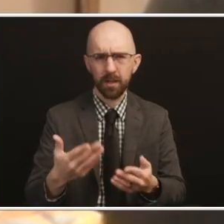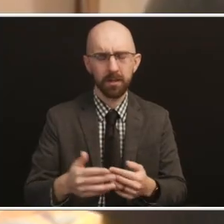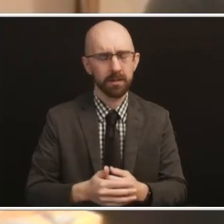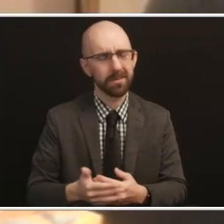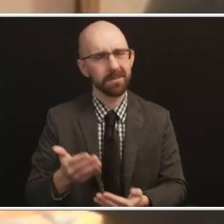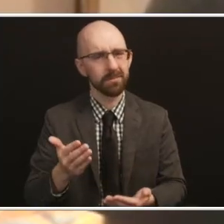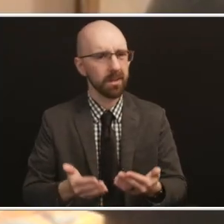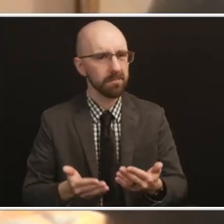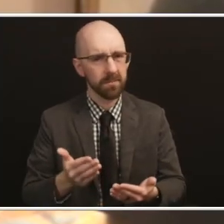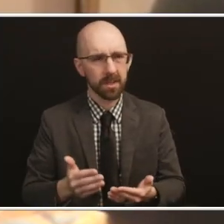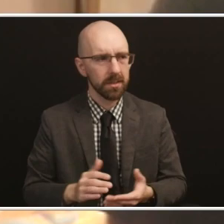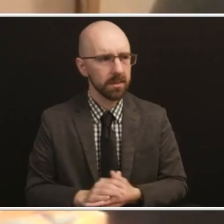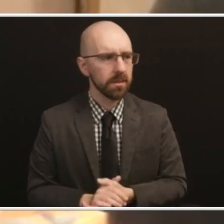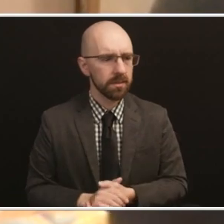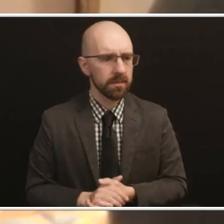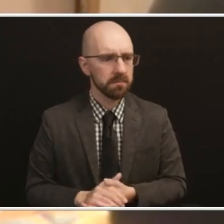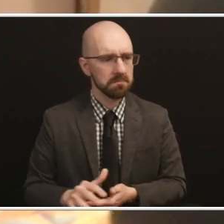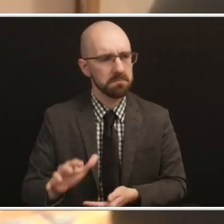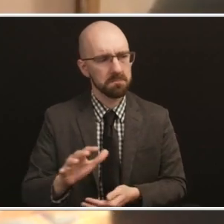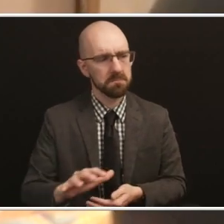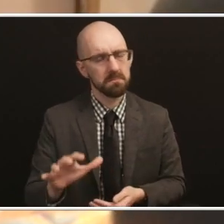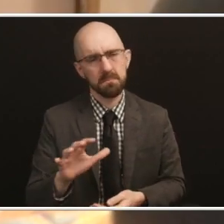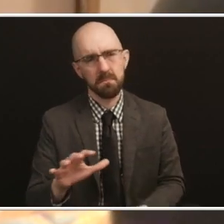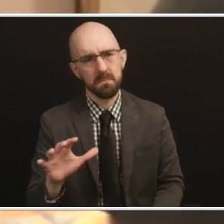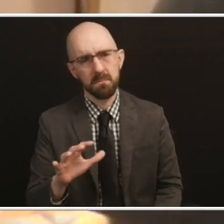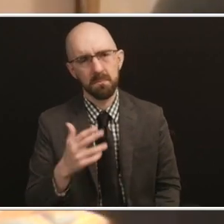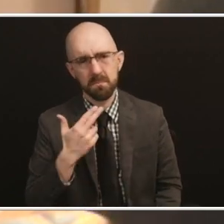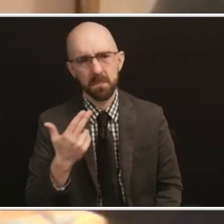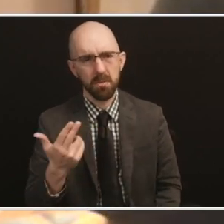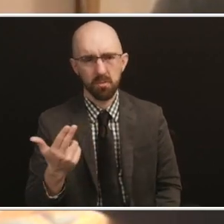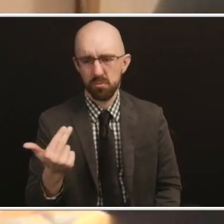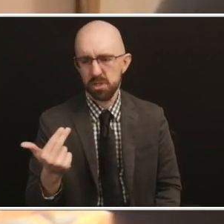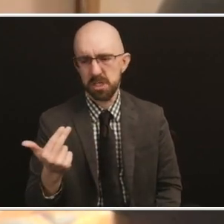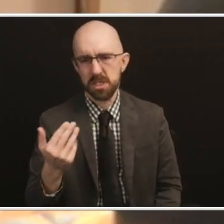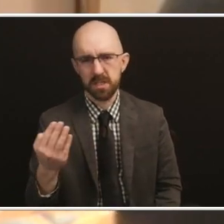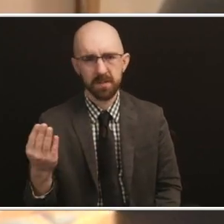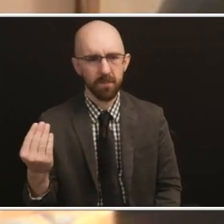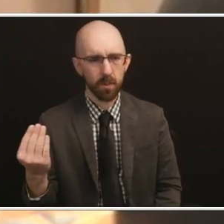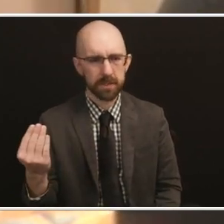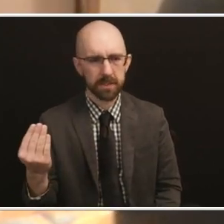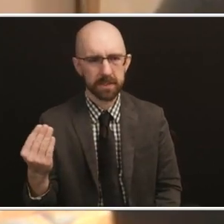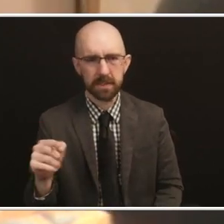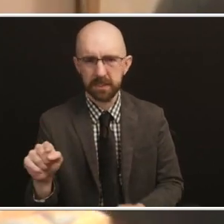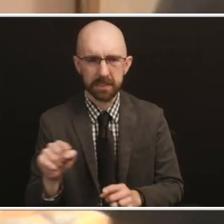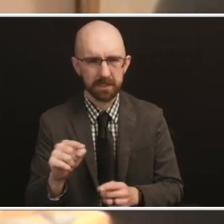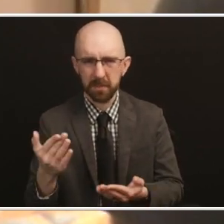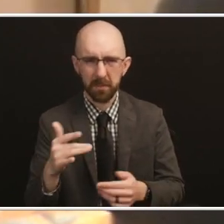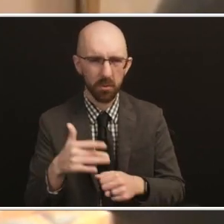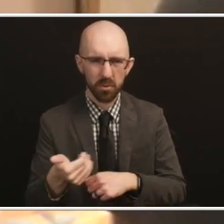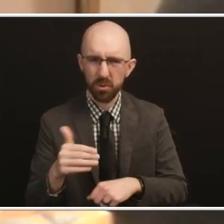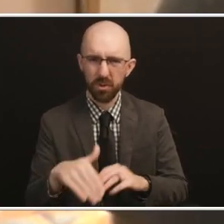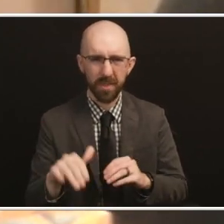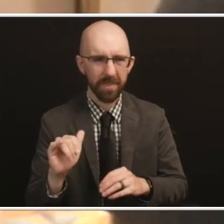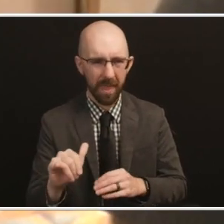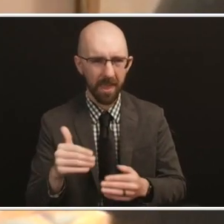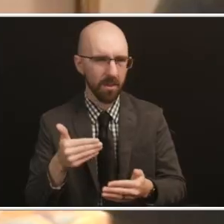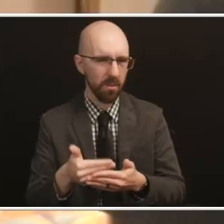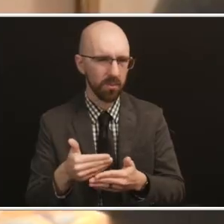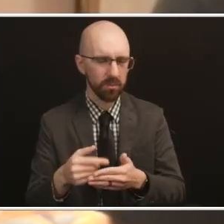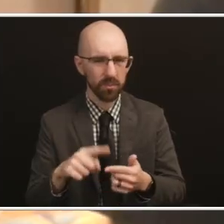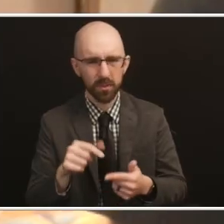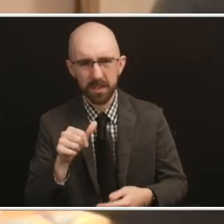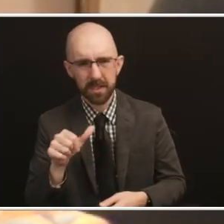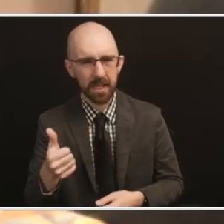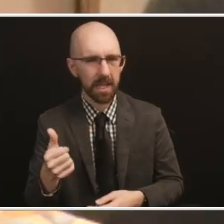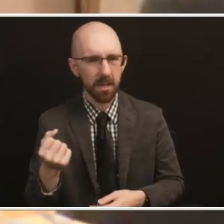Probably around 13, 14 years old, somewhere in there. Well, probably earlier than that. Probably closer to about 10 or 12 years